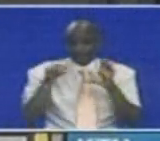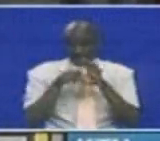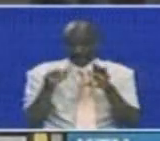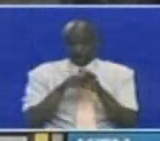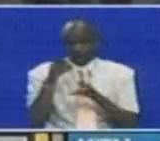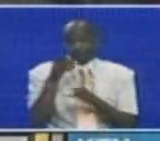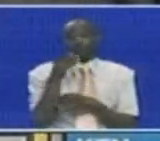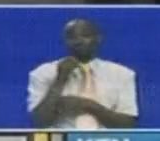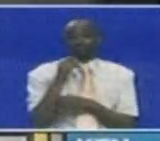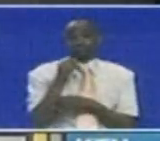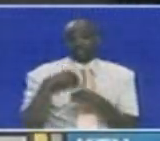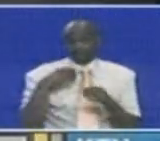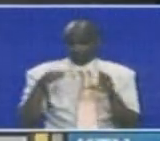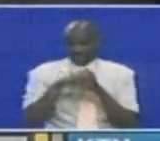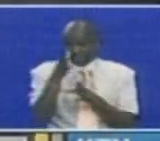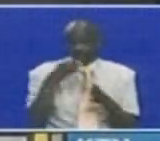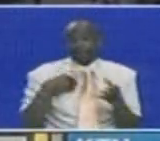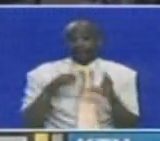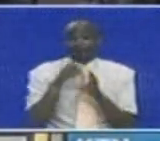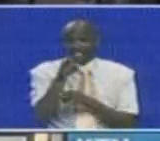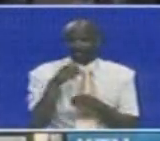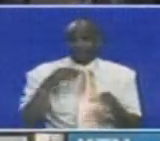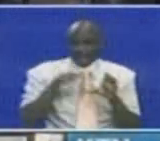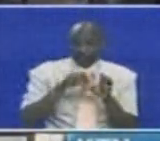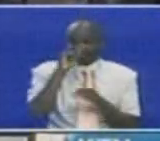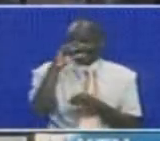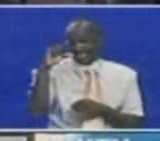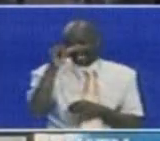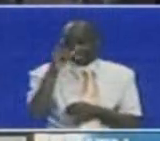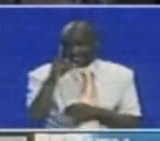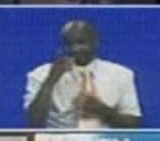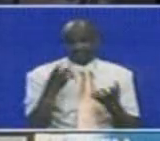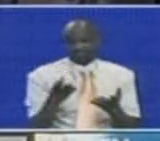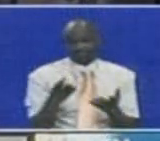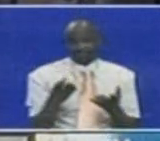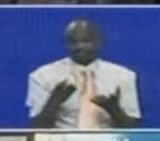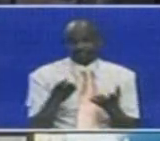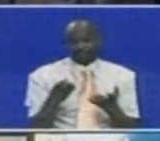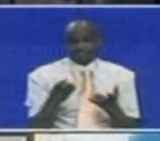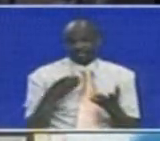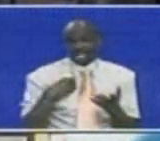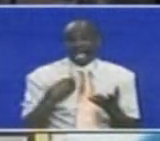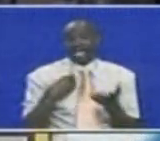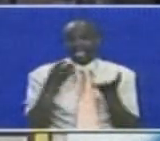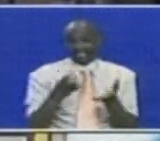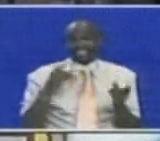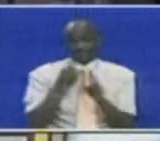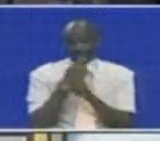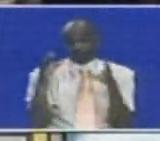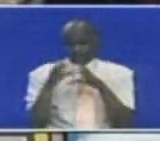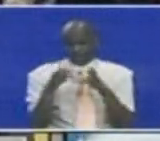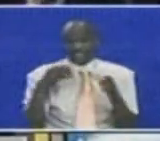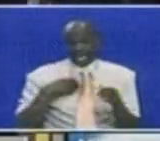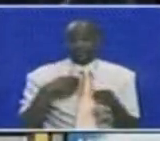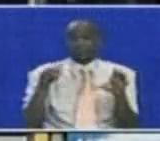of nations, a member of the African Union, is a member of the African country. A member of the African community, a member of the